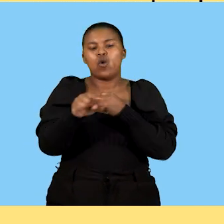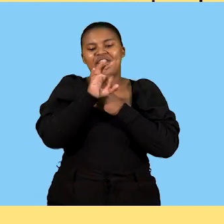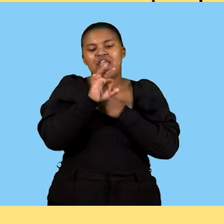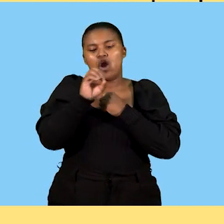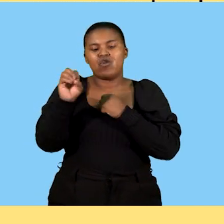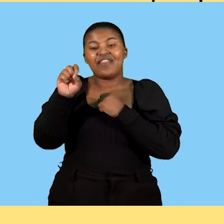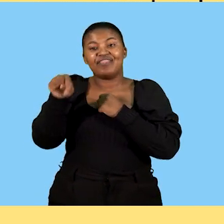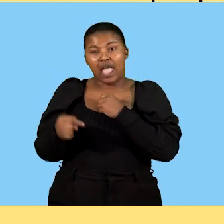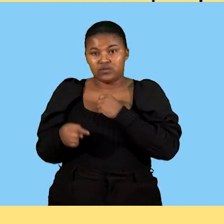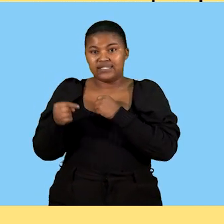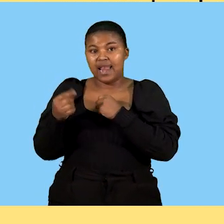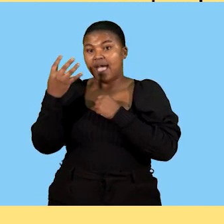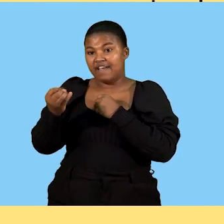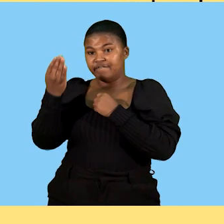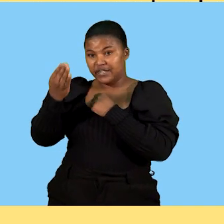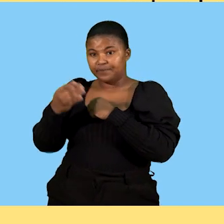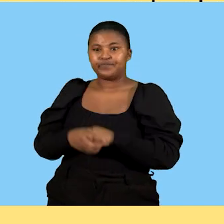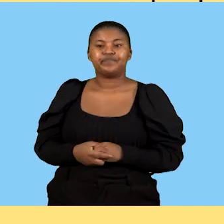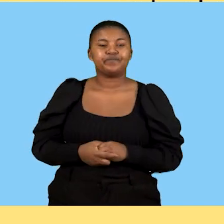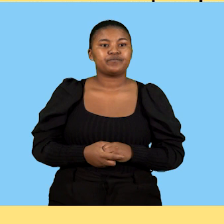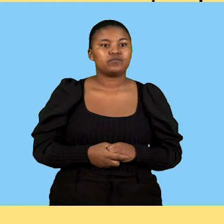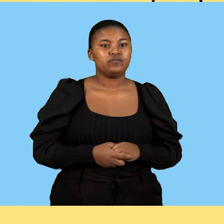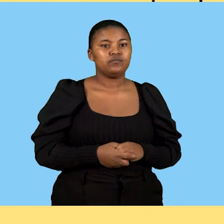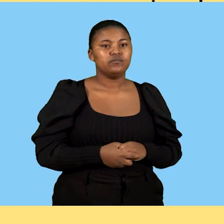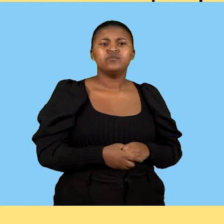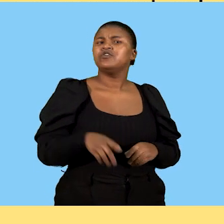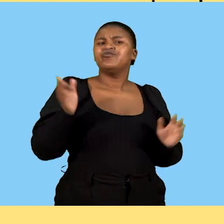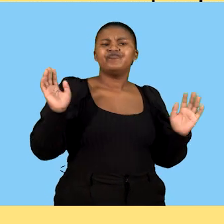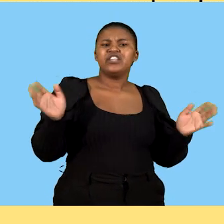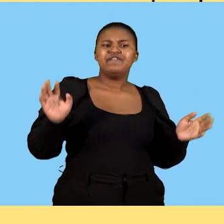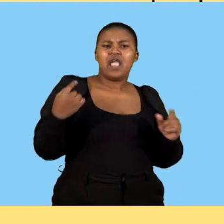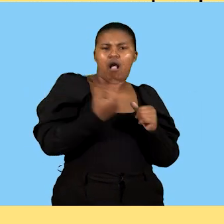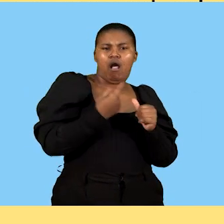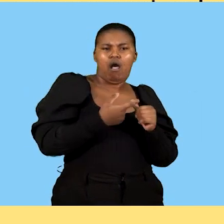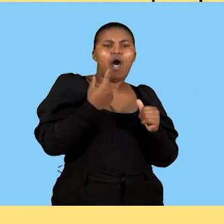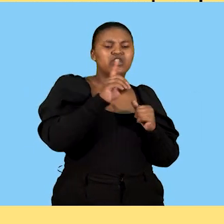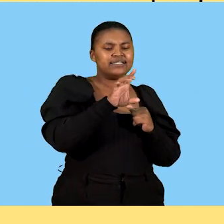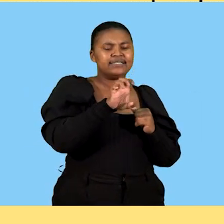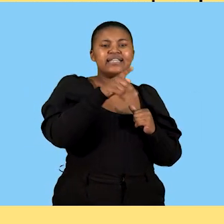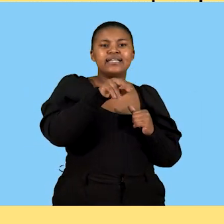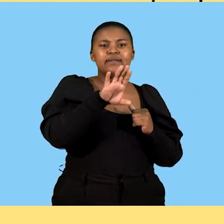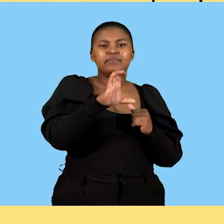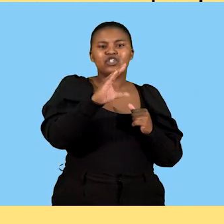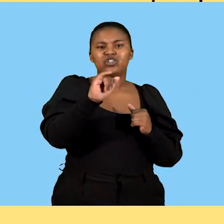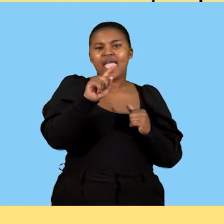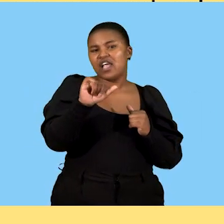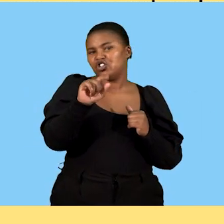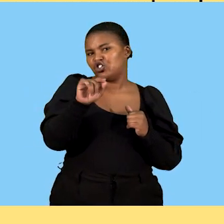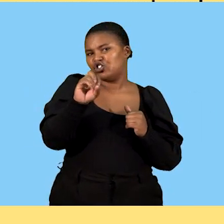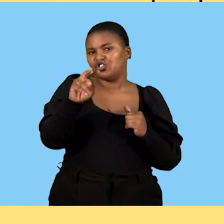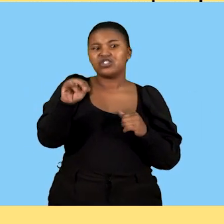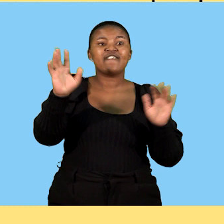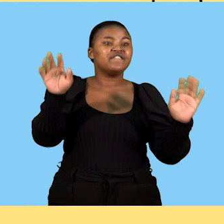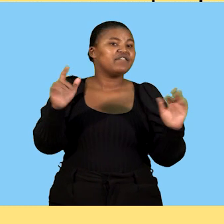300,000 under bank. We have calculated depreciation for this asset, and then we'll come